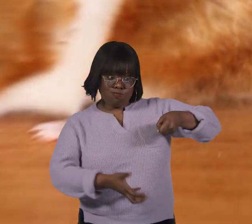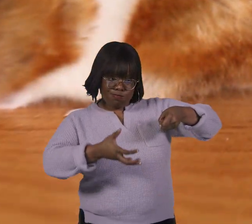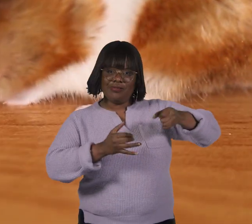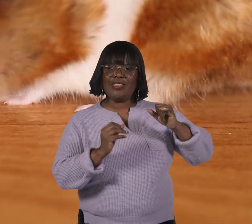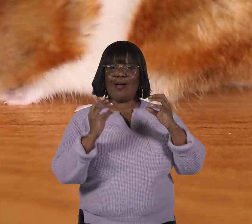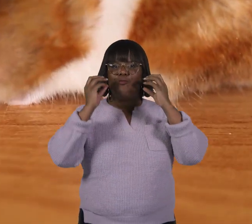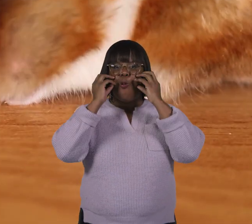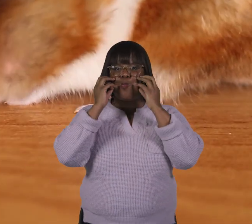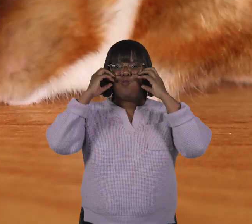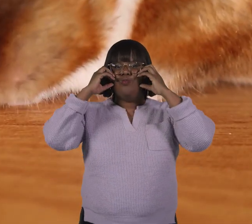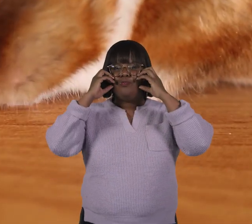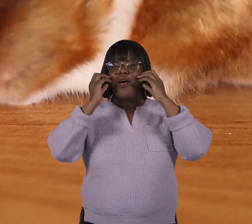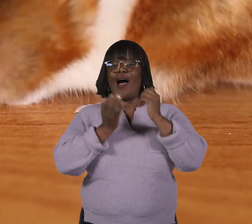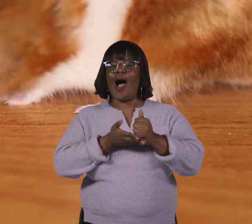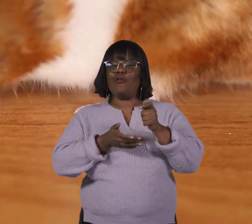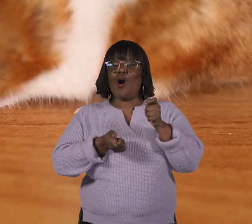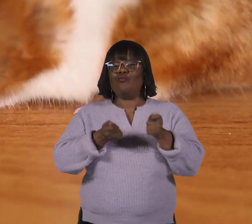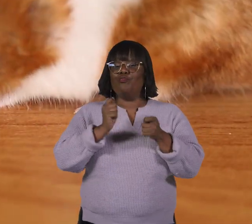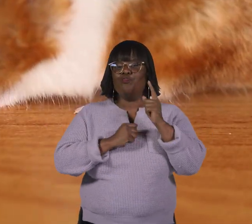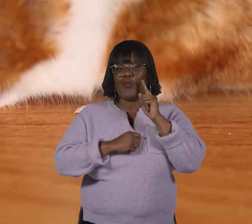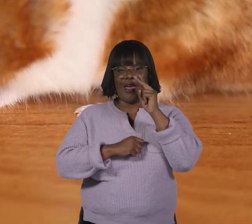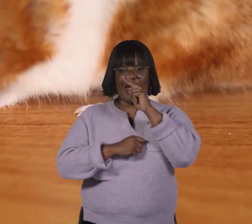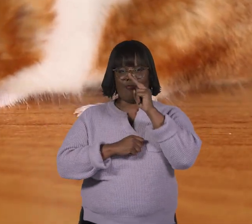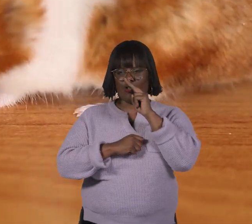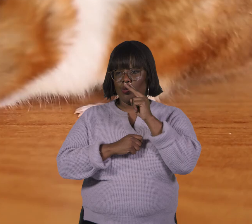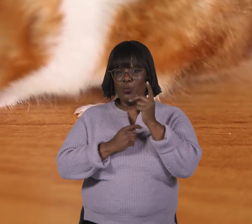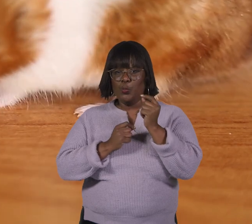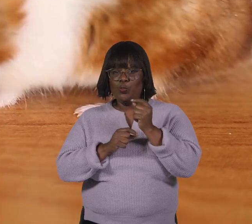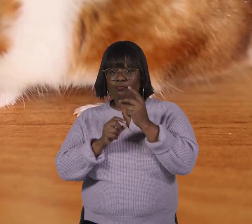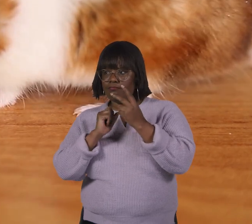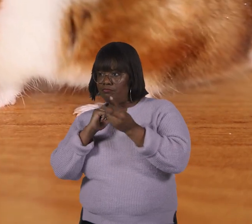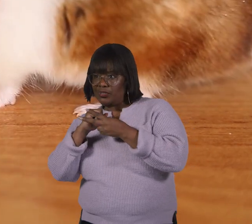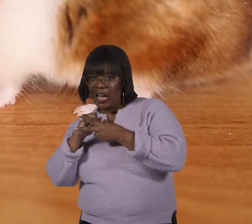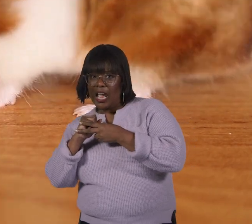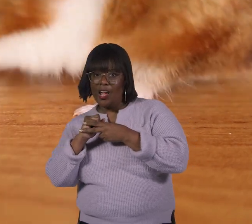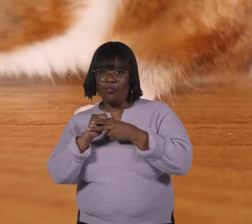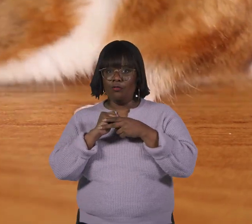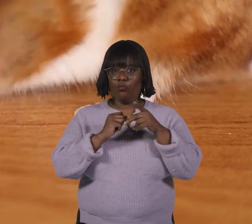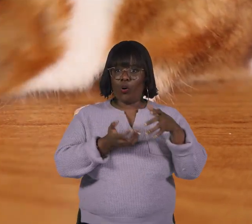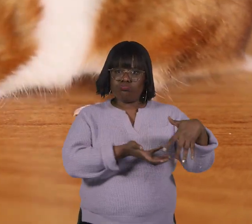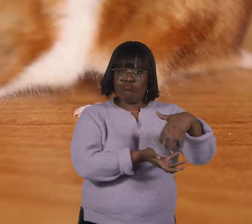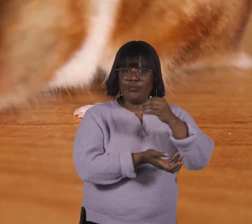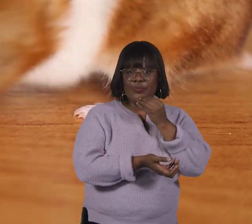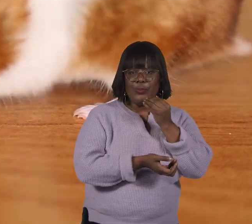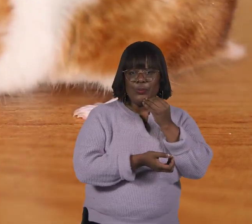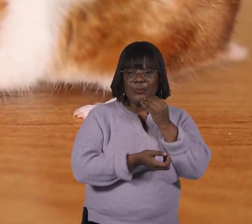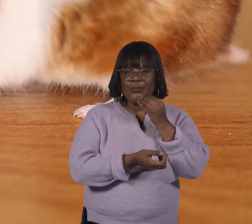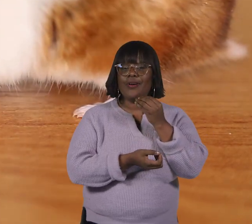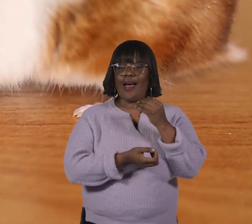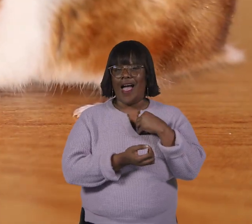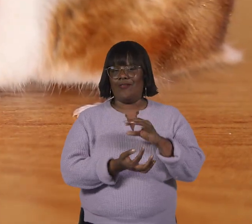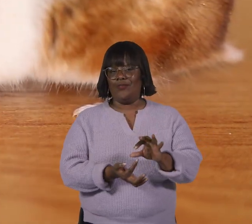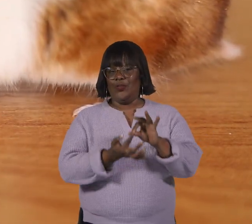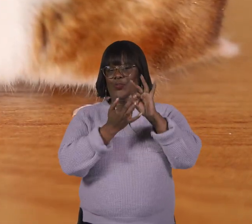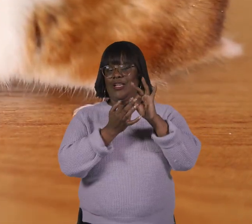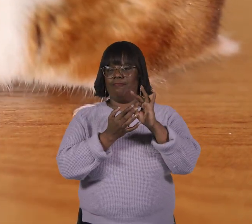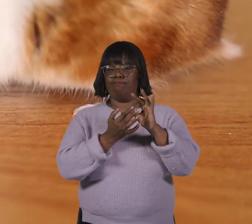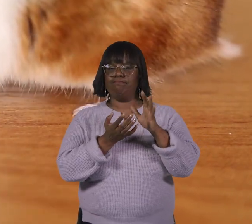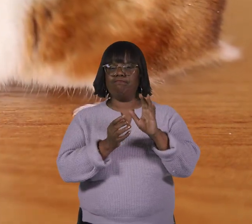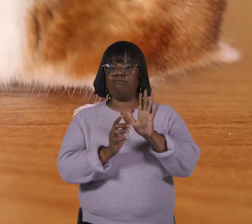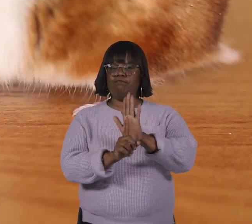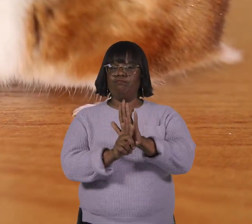this unique adaptation helps hamsters efficiently gather and store food ensuring they have readily available